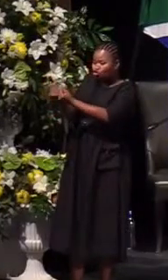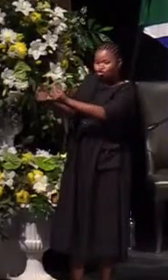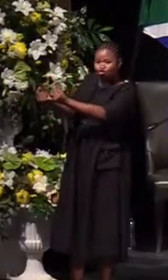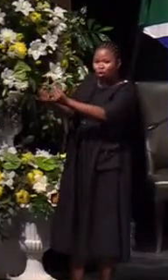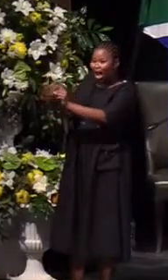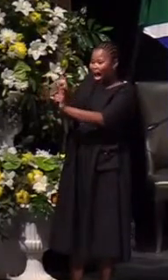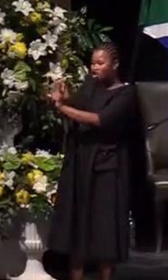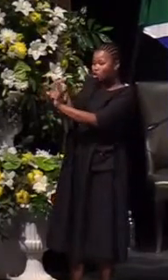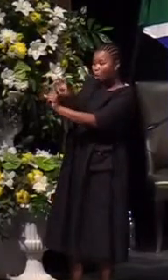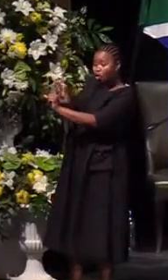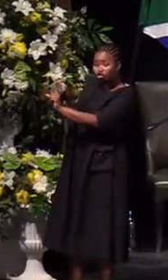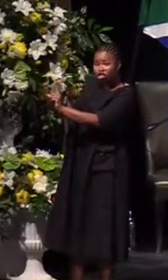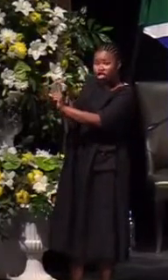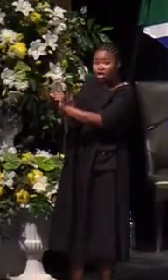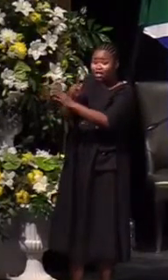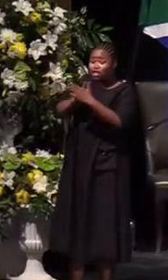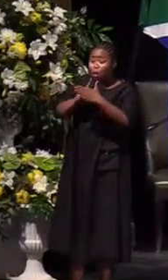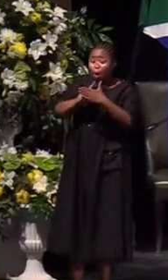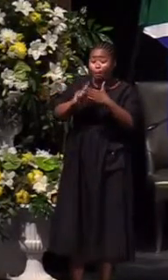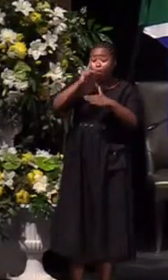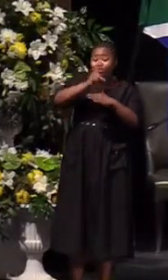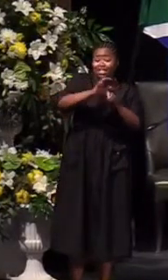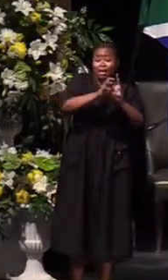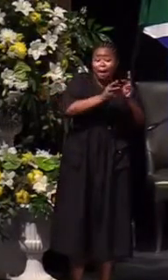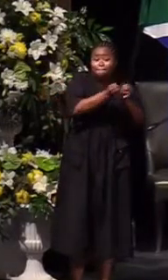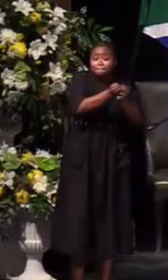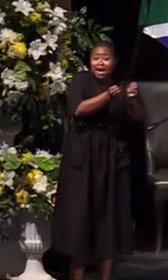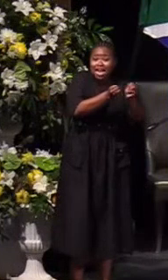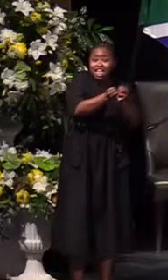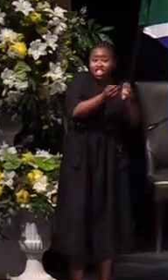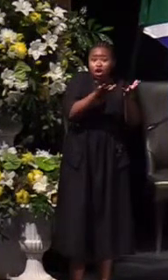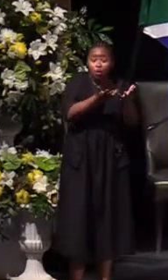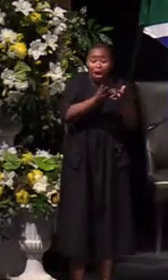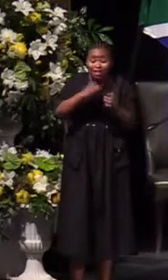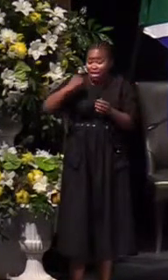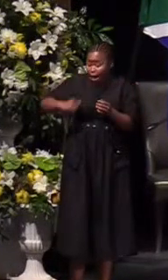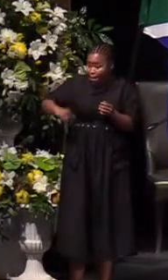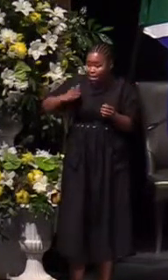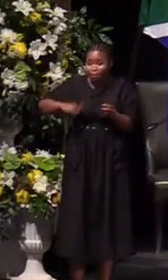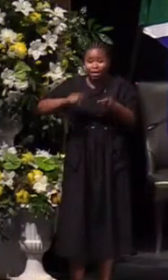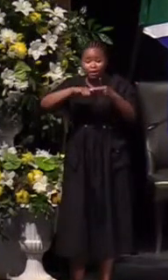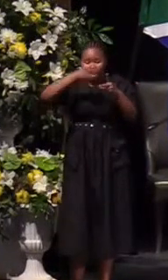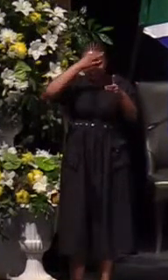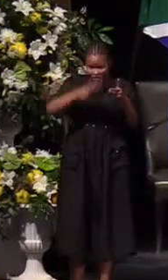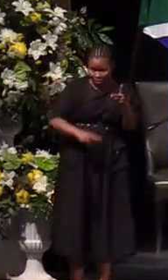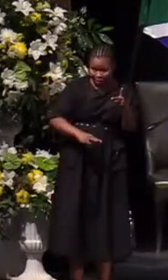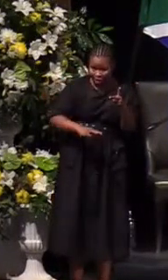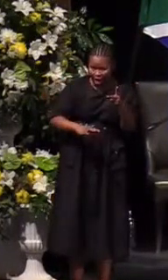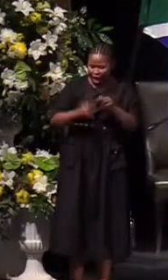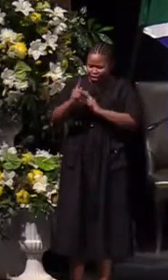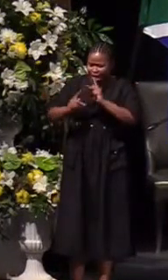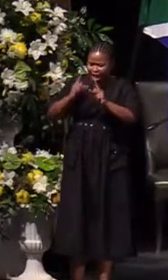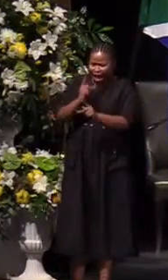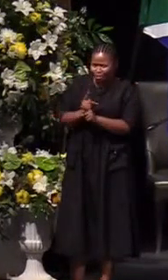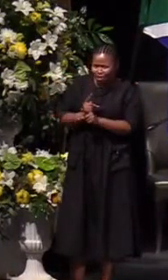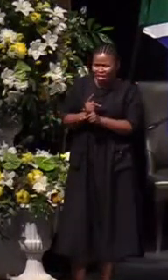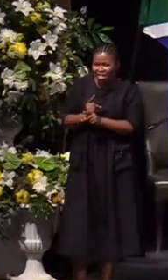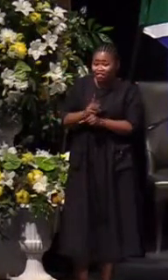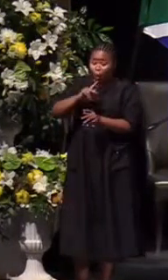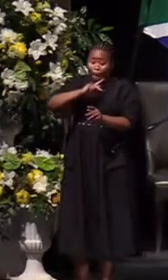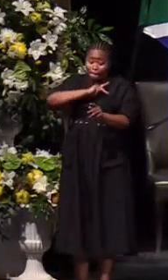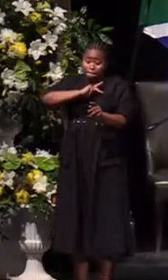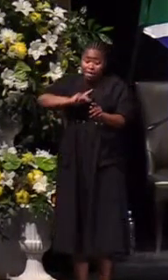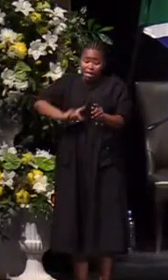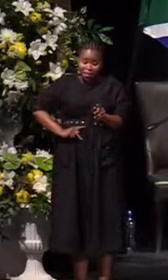anthropology being a project manager in our in our municipalities in our government and this is for the